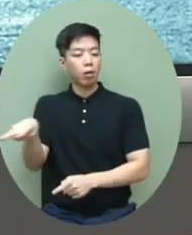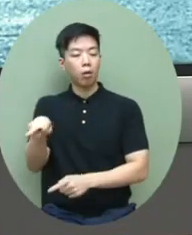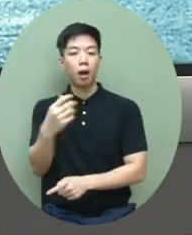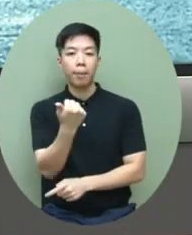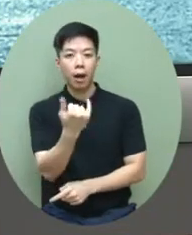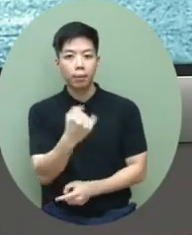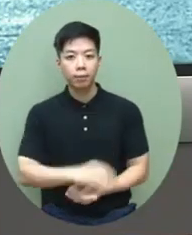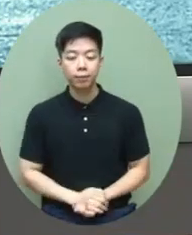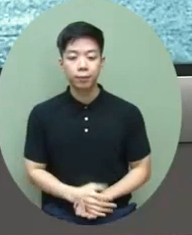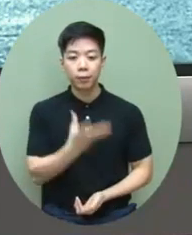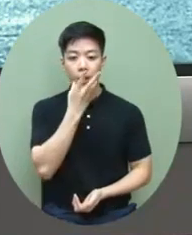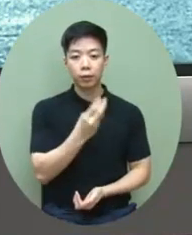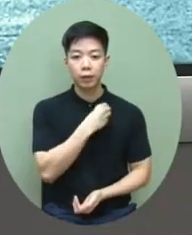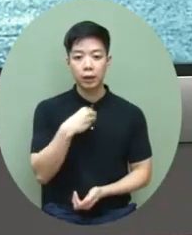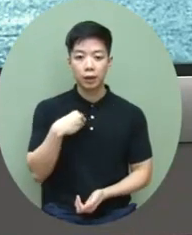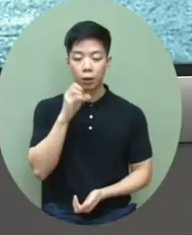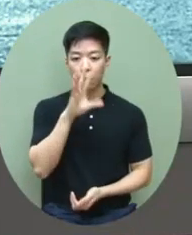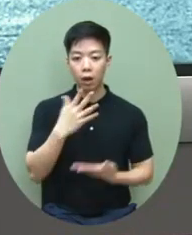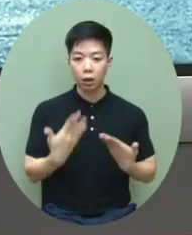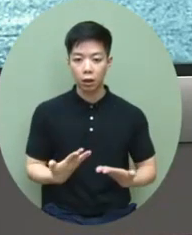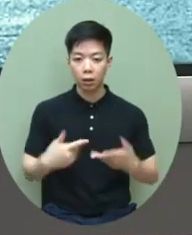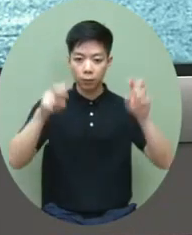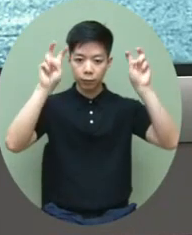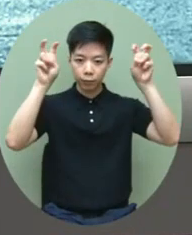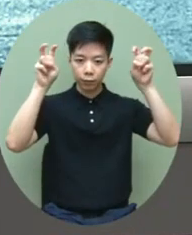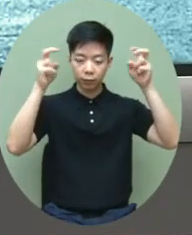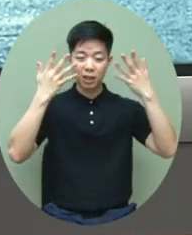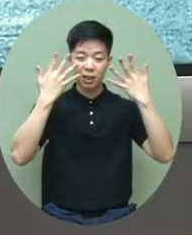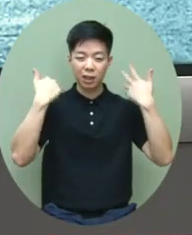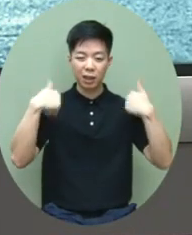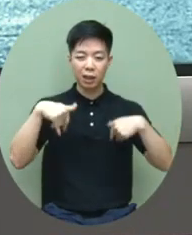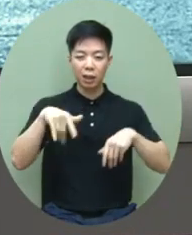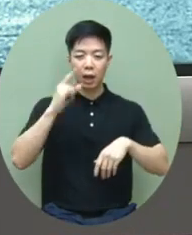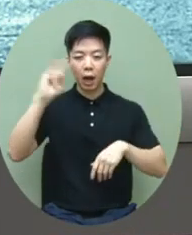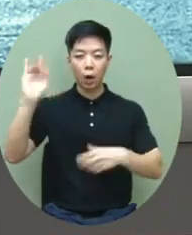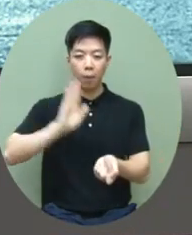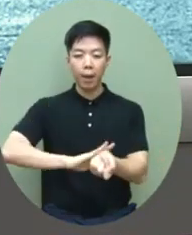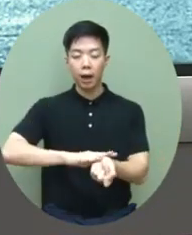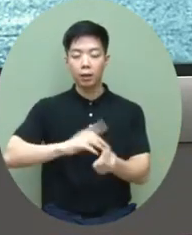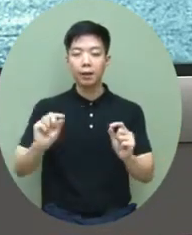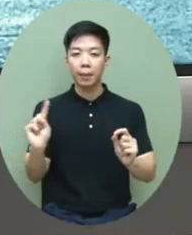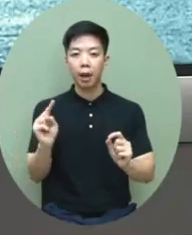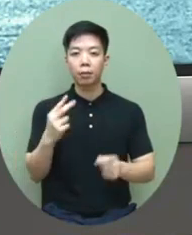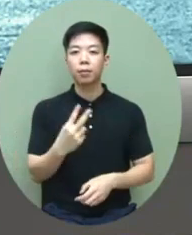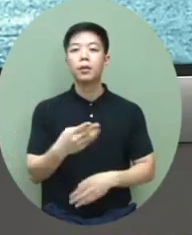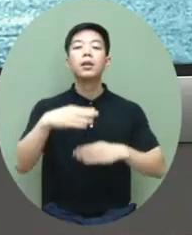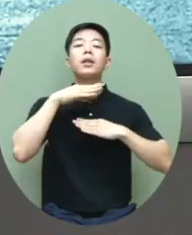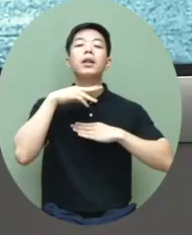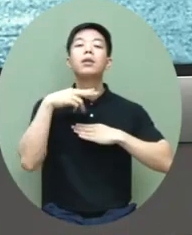COOP, which is a laryngotracheal bronchitis, that is an inflammation of the larynx, trachea, and the